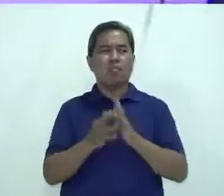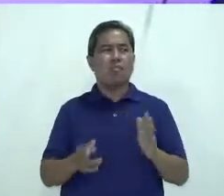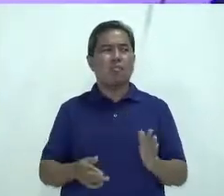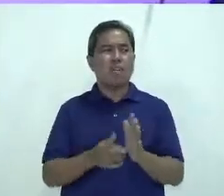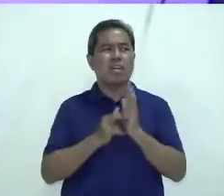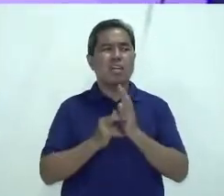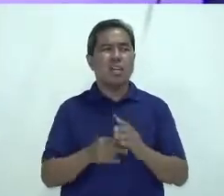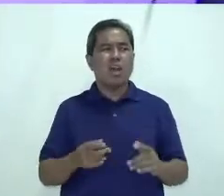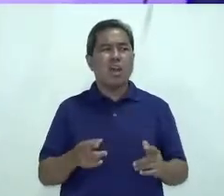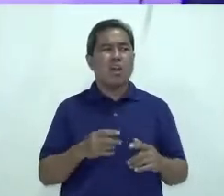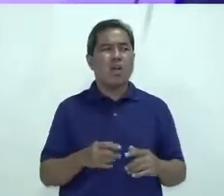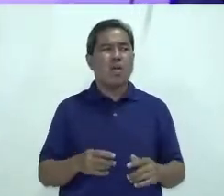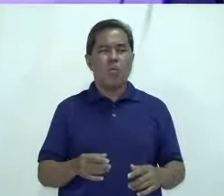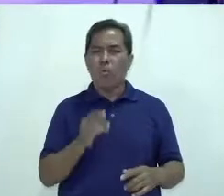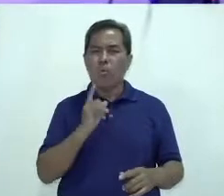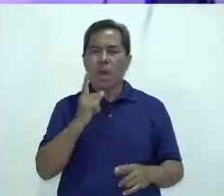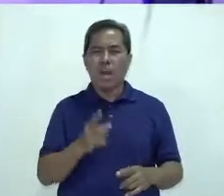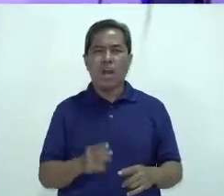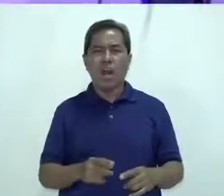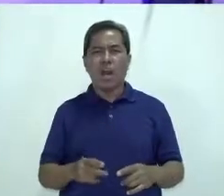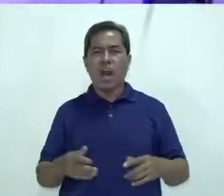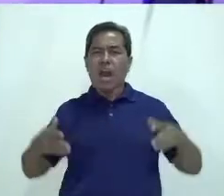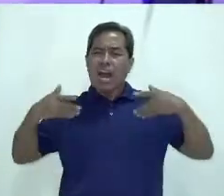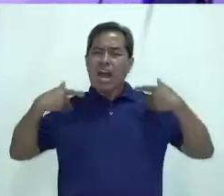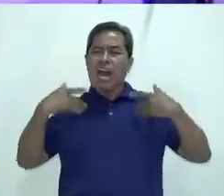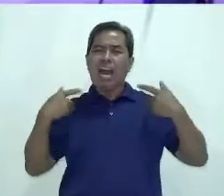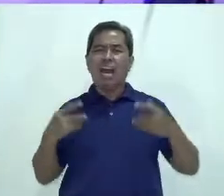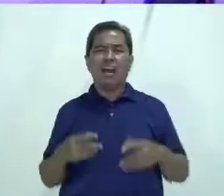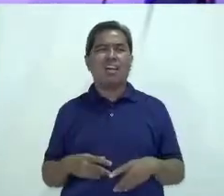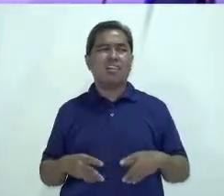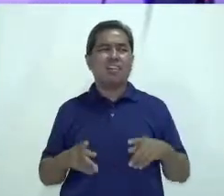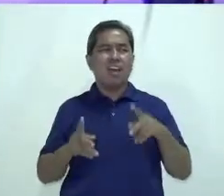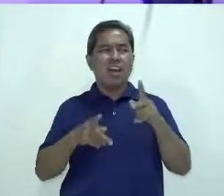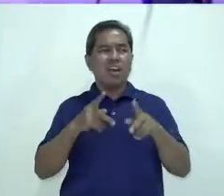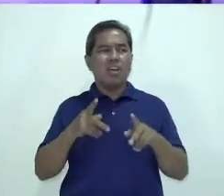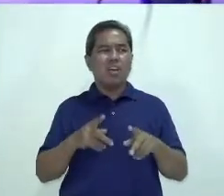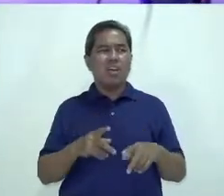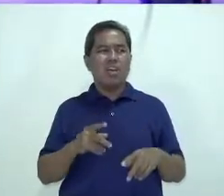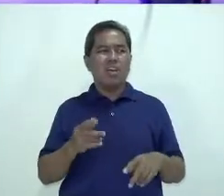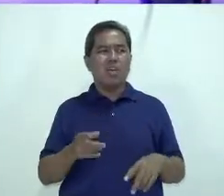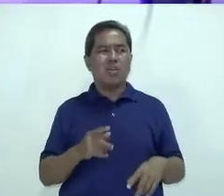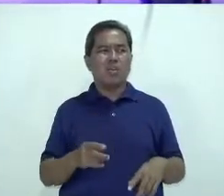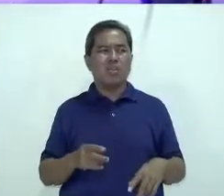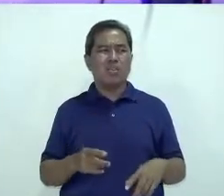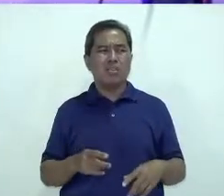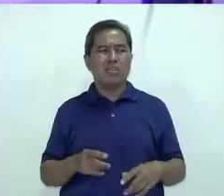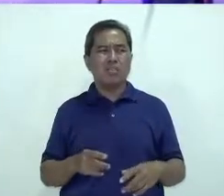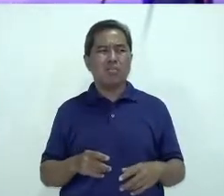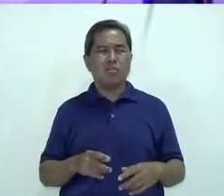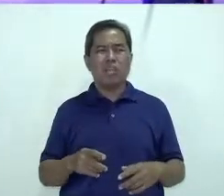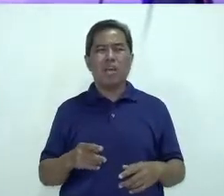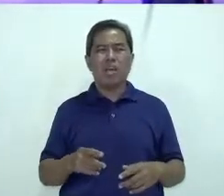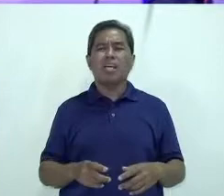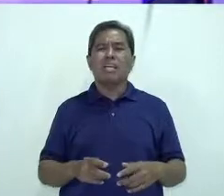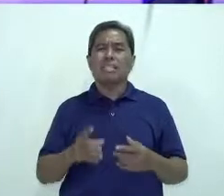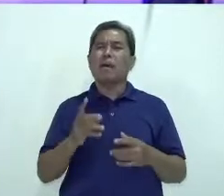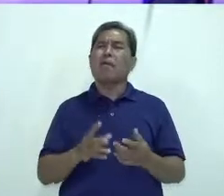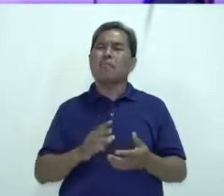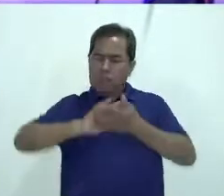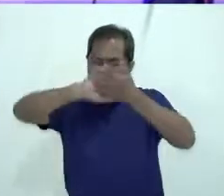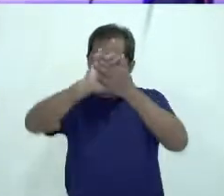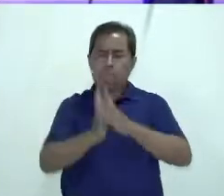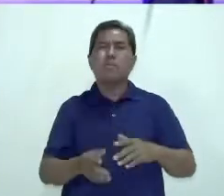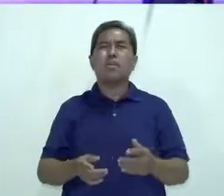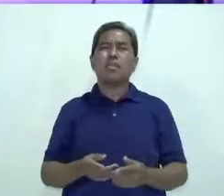the past week just texted me that he thanked God because he experienced the peace of the Lord while worshiping just